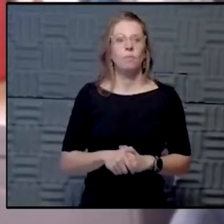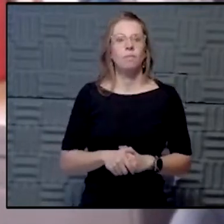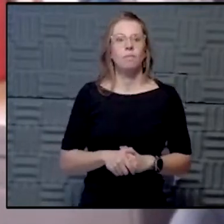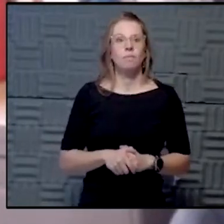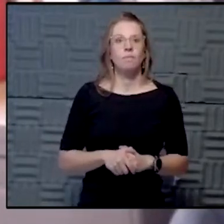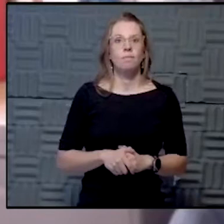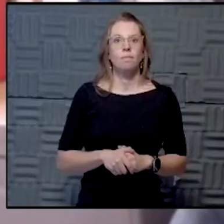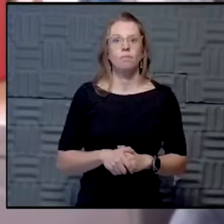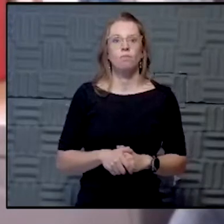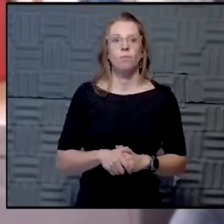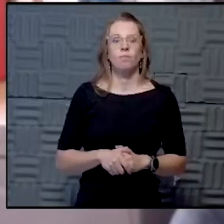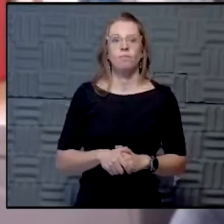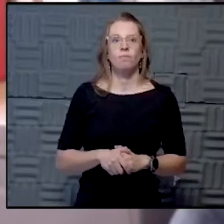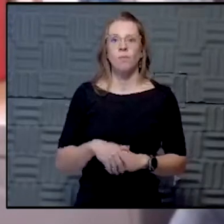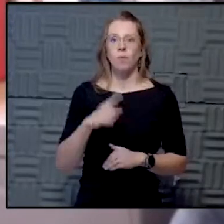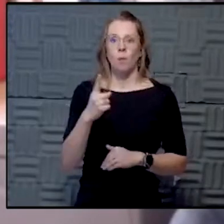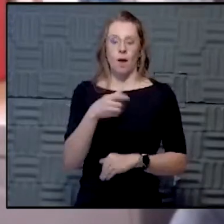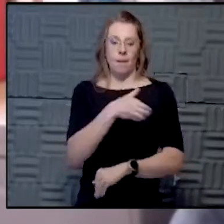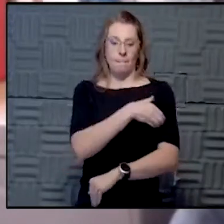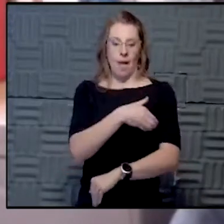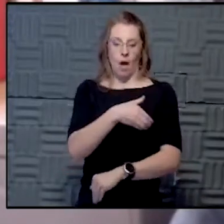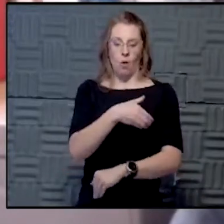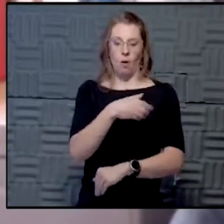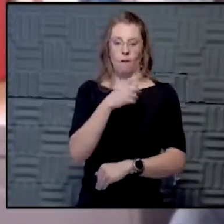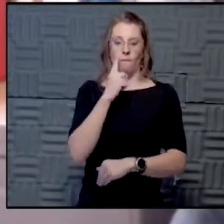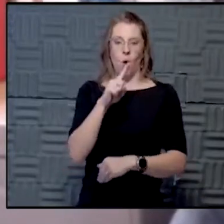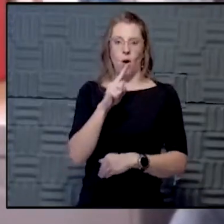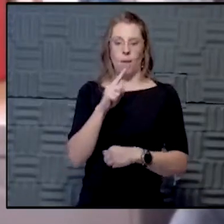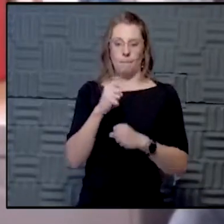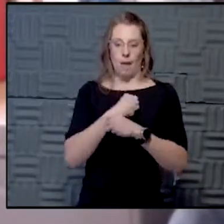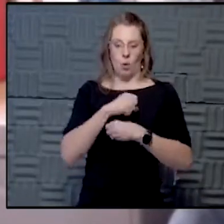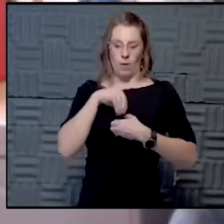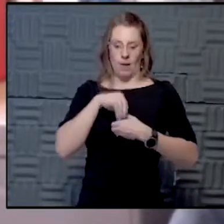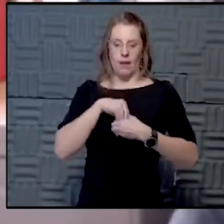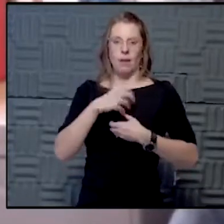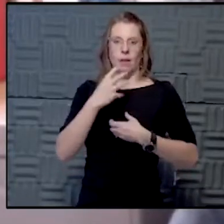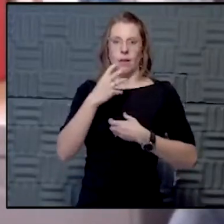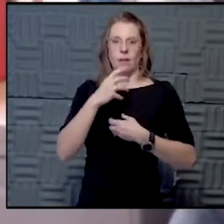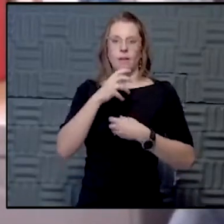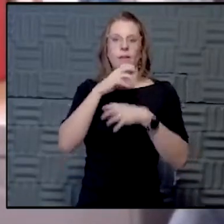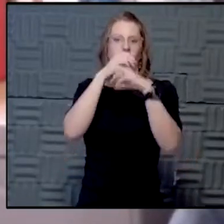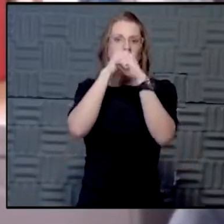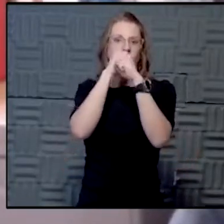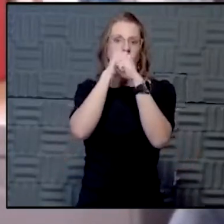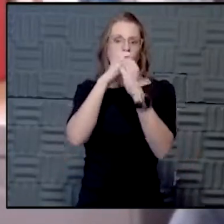the powers of the battle within is the confidentiality of the program.